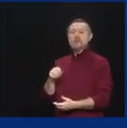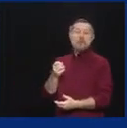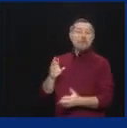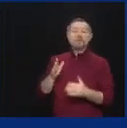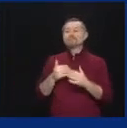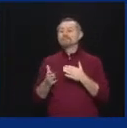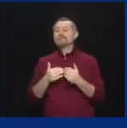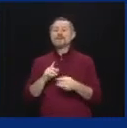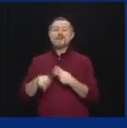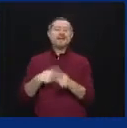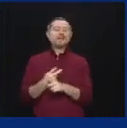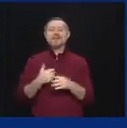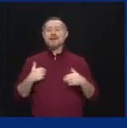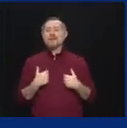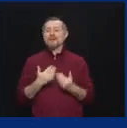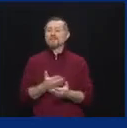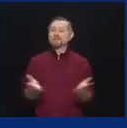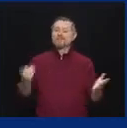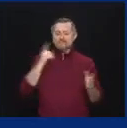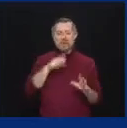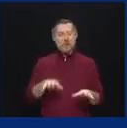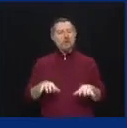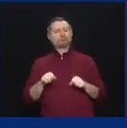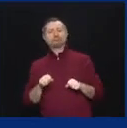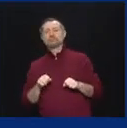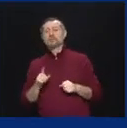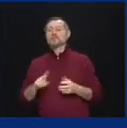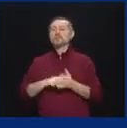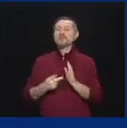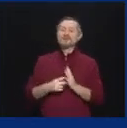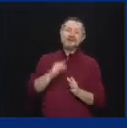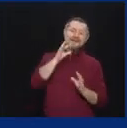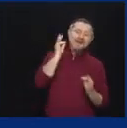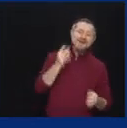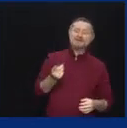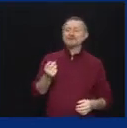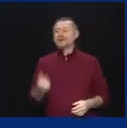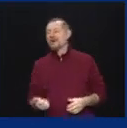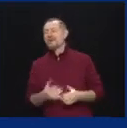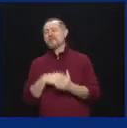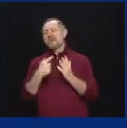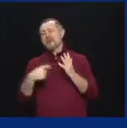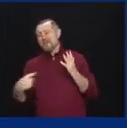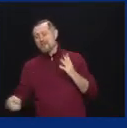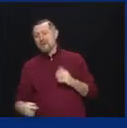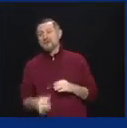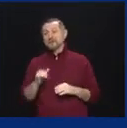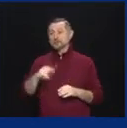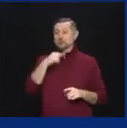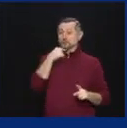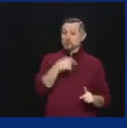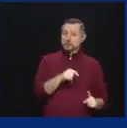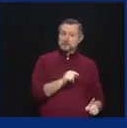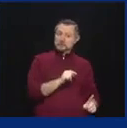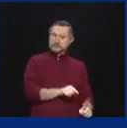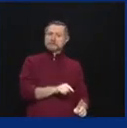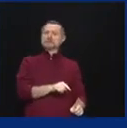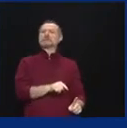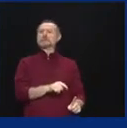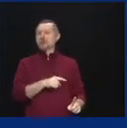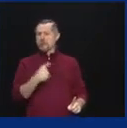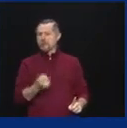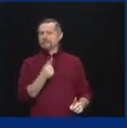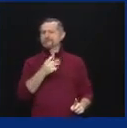animals suitable for domestication, that means like a cat or dog. However, the turkey has been consistently